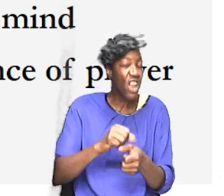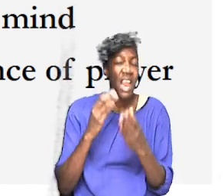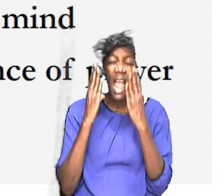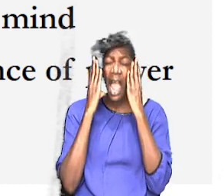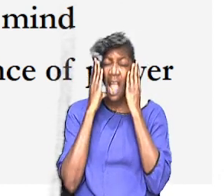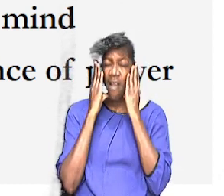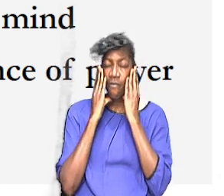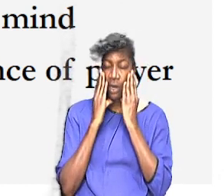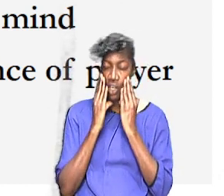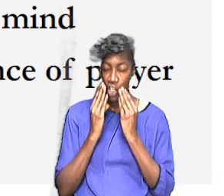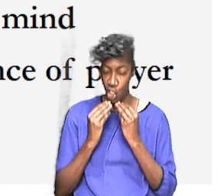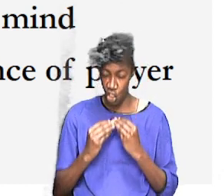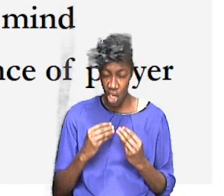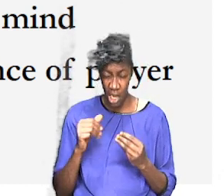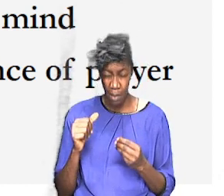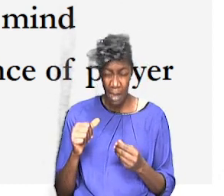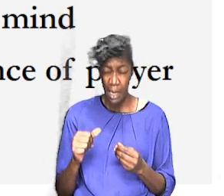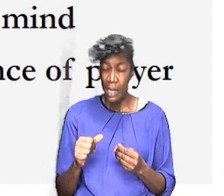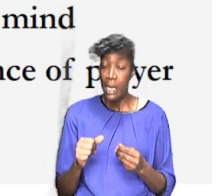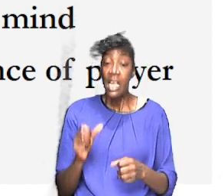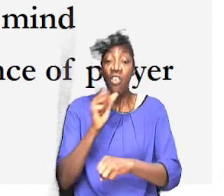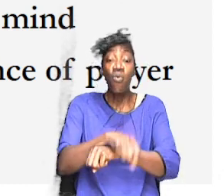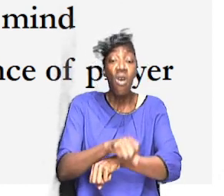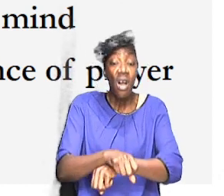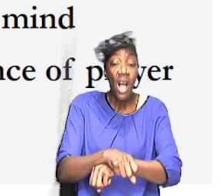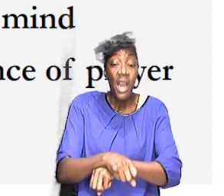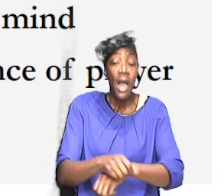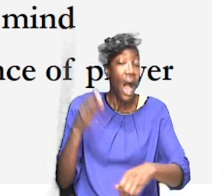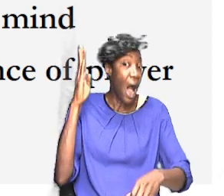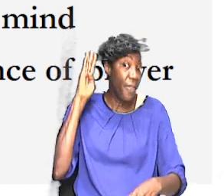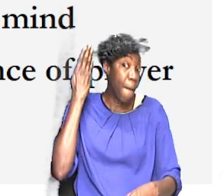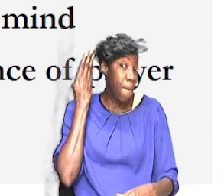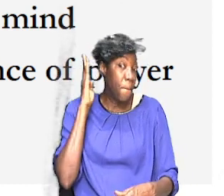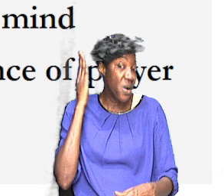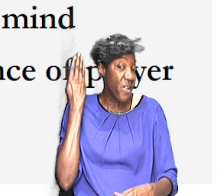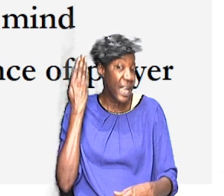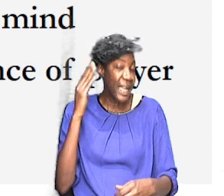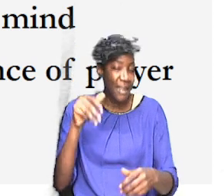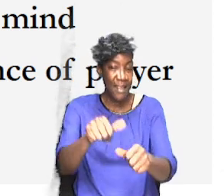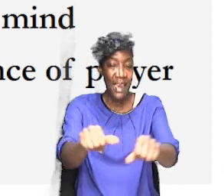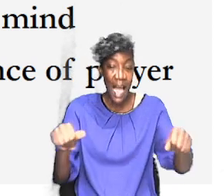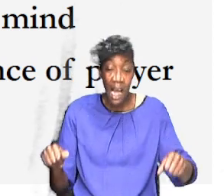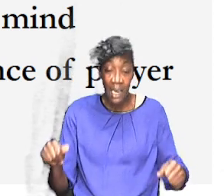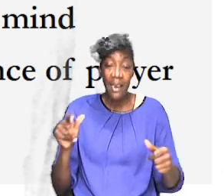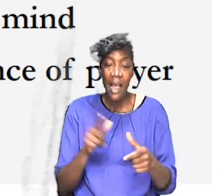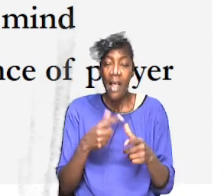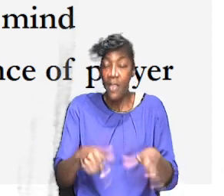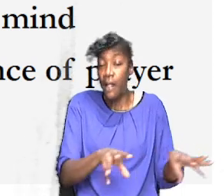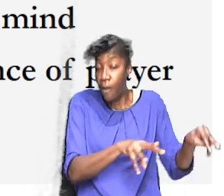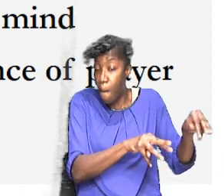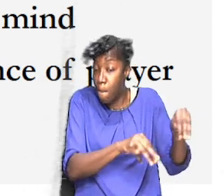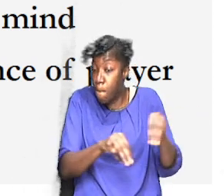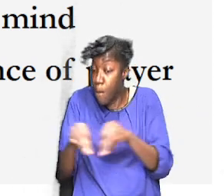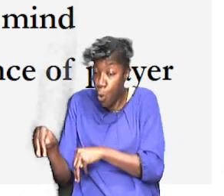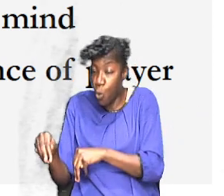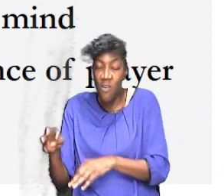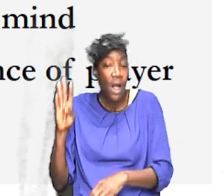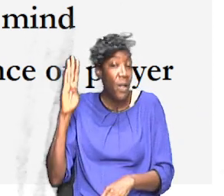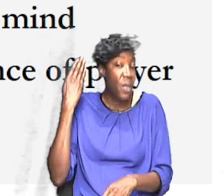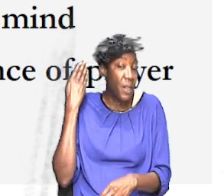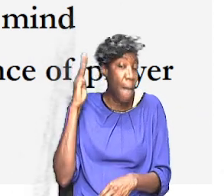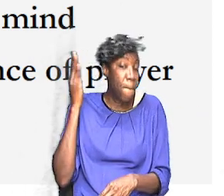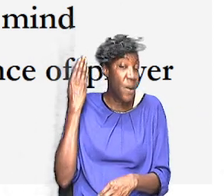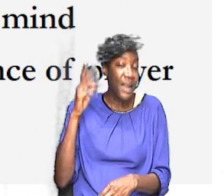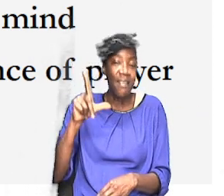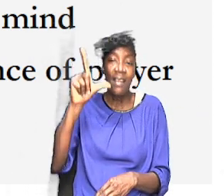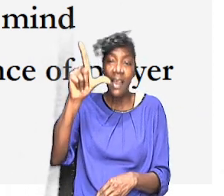with at the brazen altar. Then we moved from the brazen altar to the brazen laver. And note, these two things are in what is